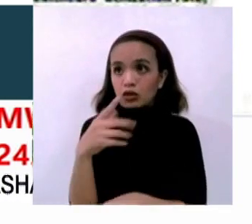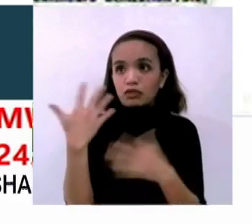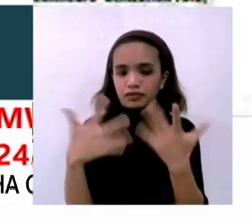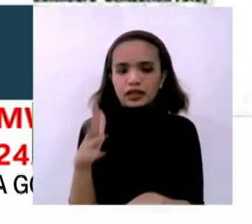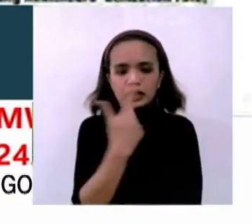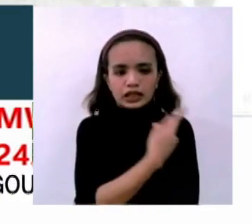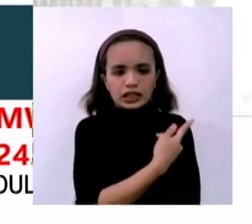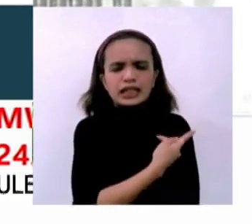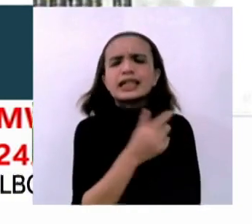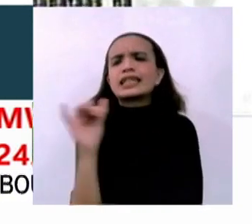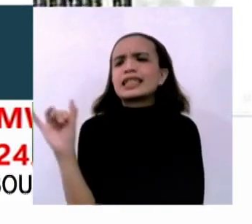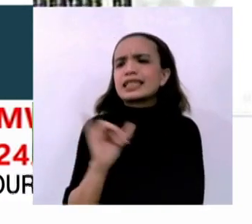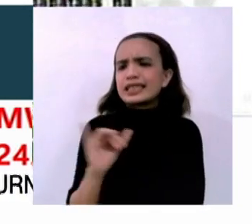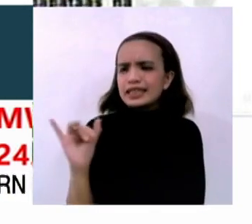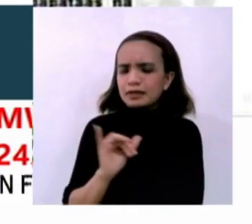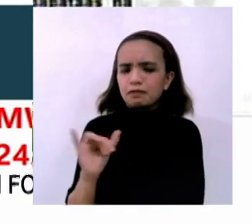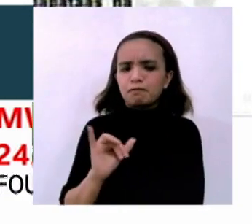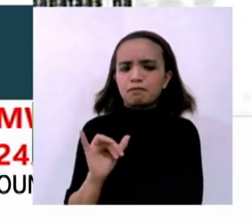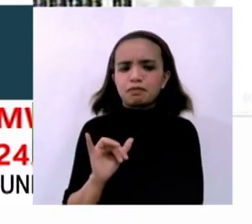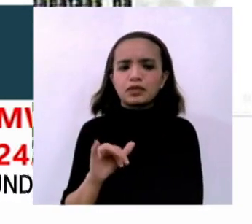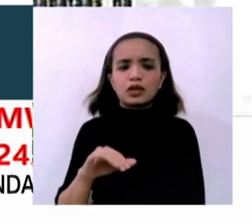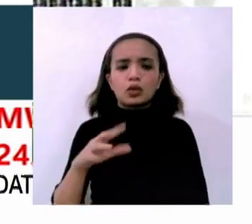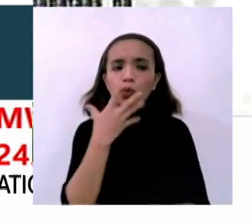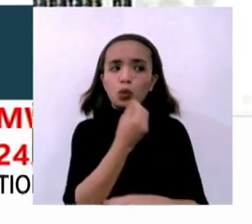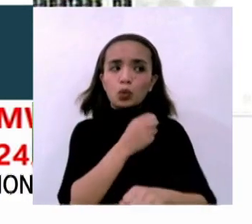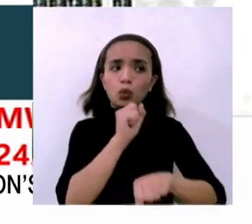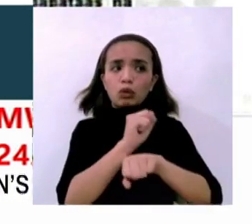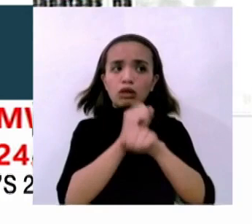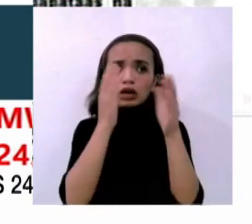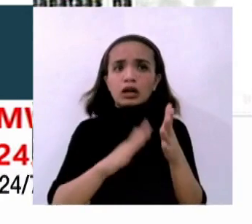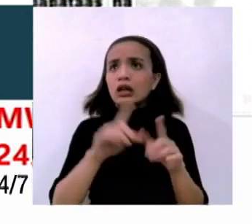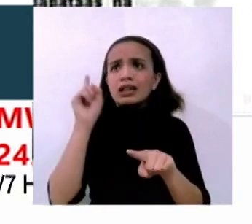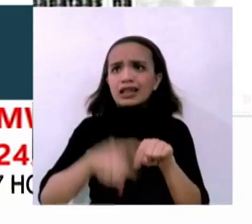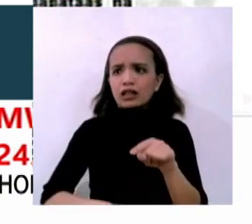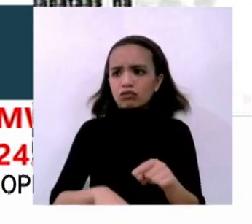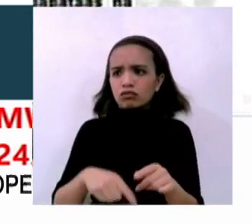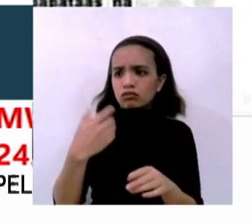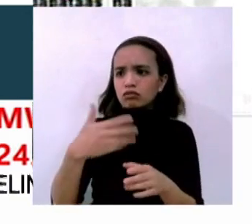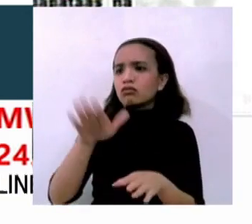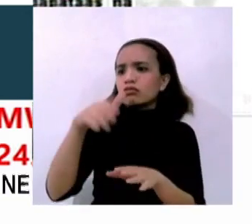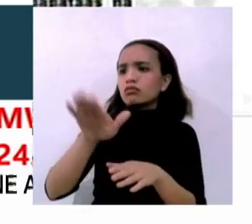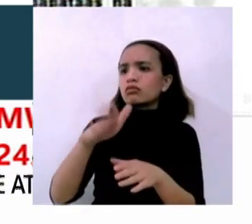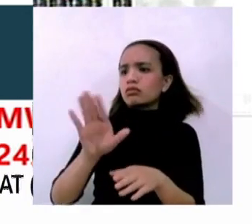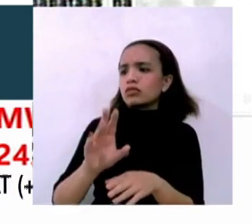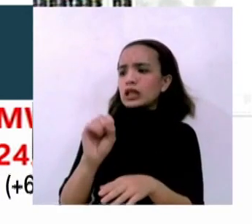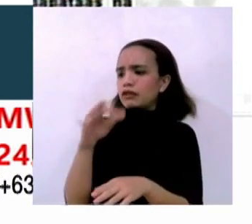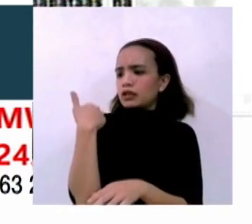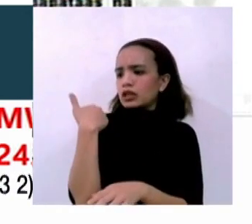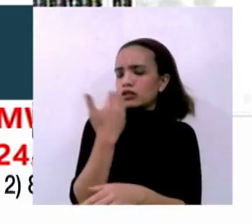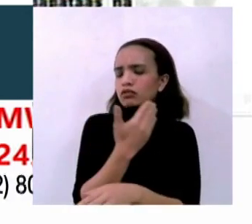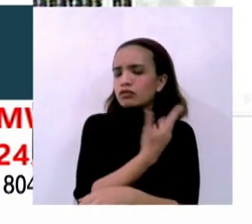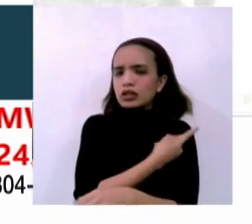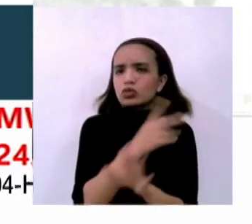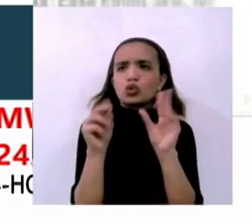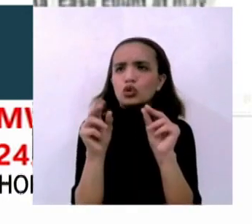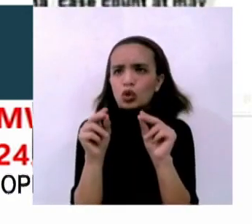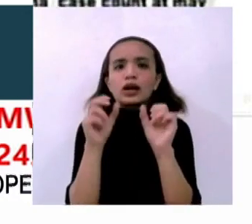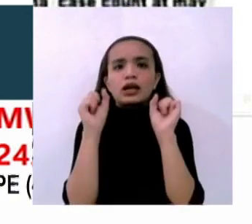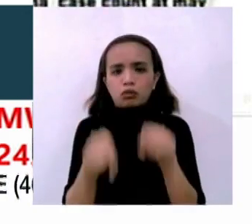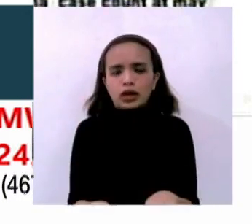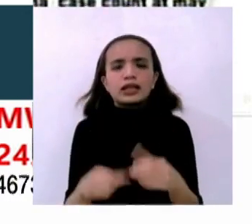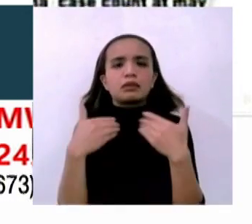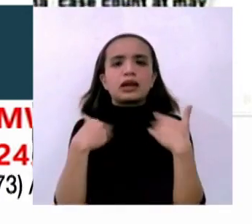Ganun din sa pag-existing workers. Hindi nila pwedeng paalisin pagka hindi vaccinated. Pero pwede sila maglagay ng mga